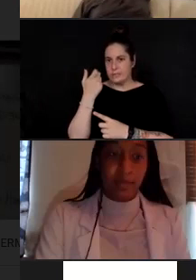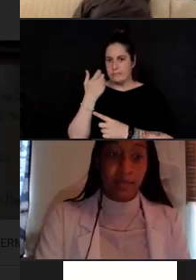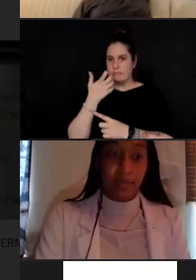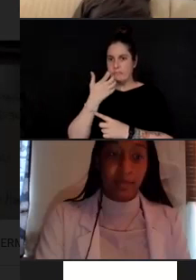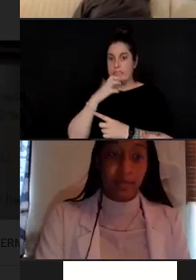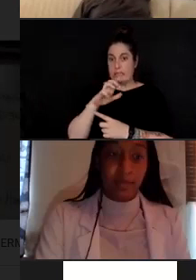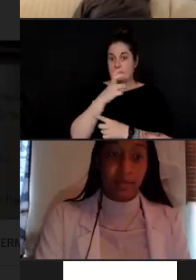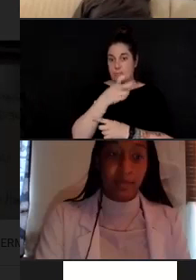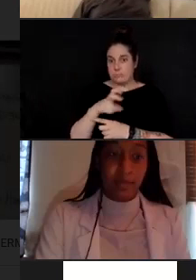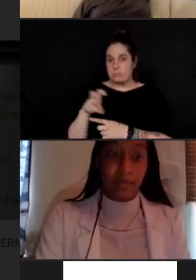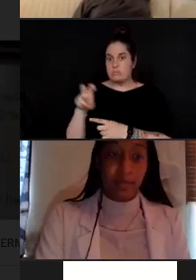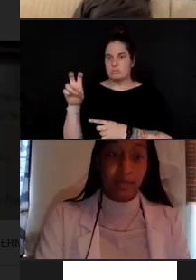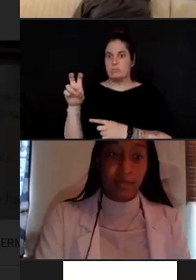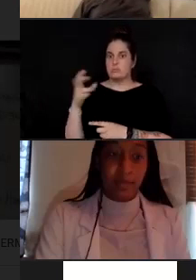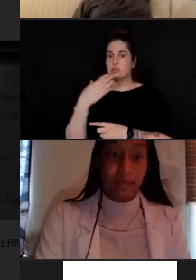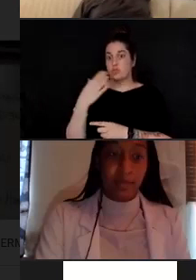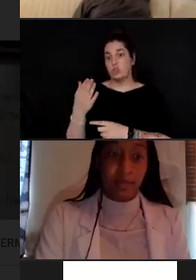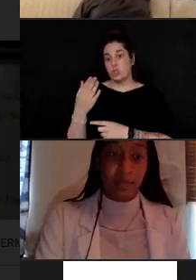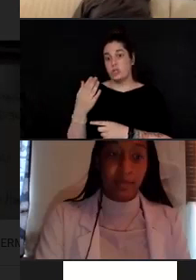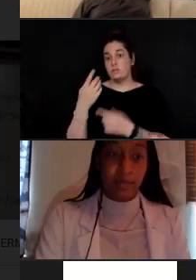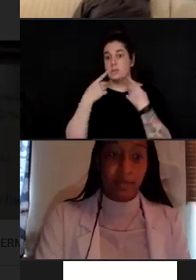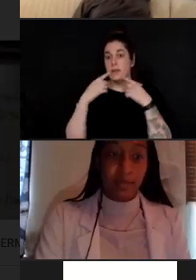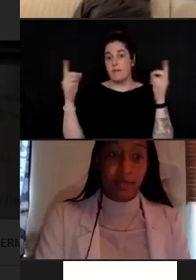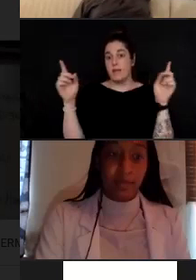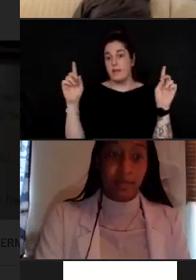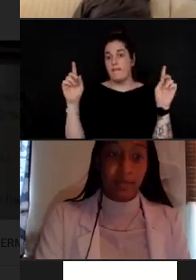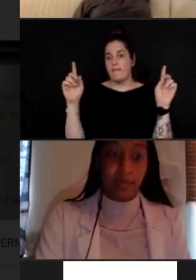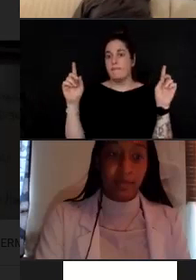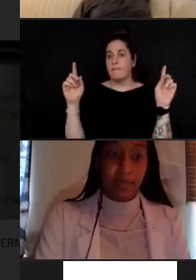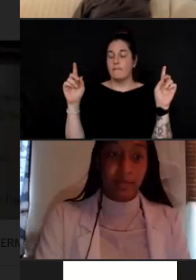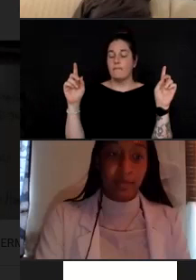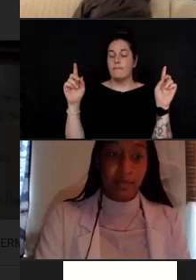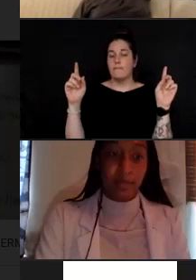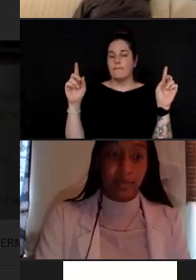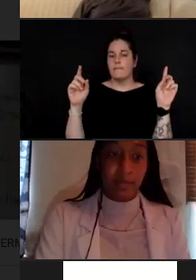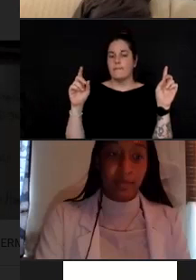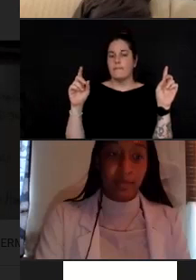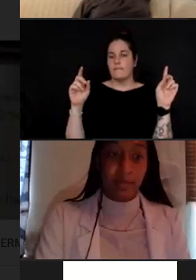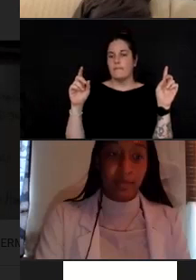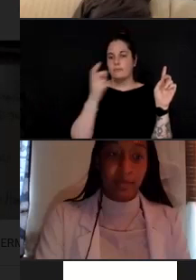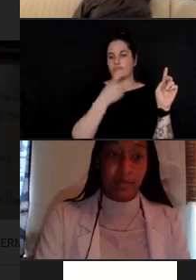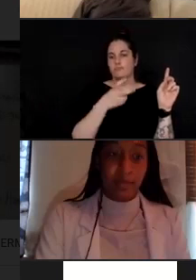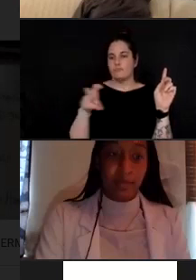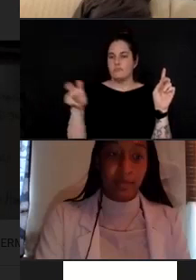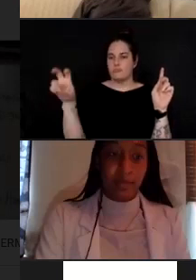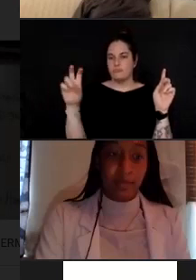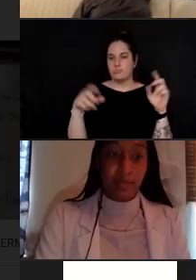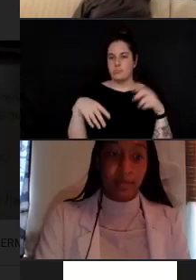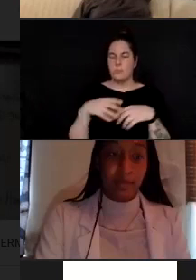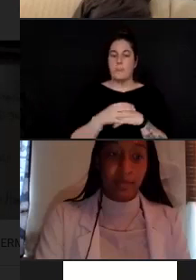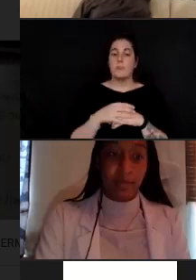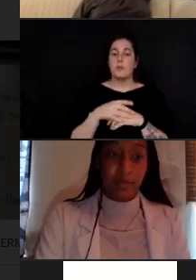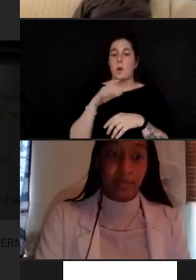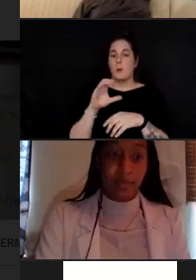specific heat value. Makes it it affects its conductivity as well. Okay. So now this copper is